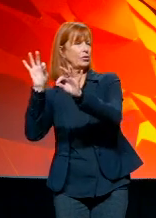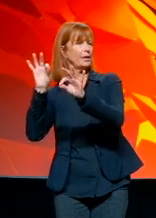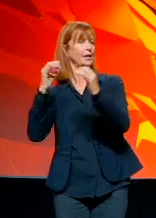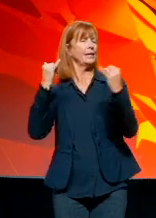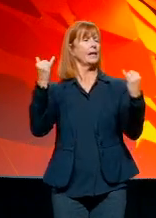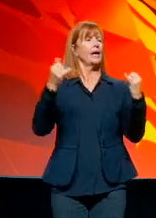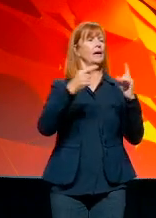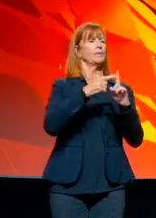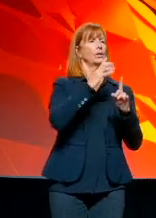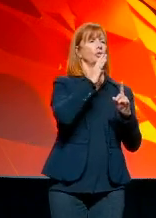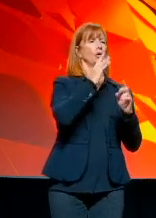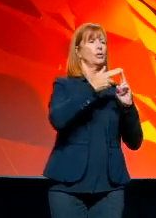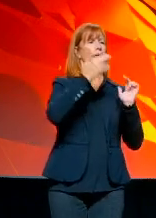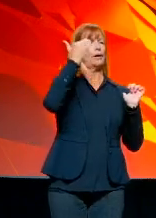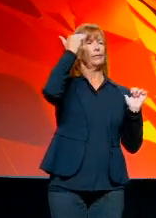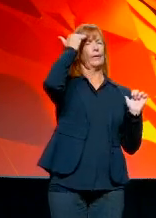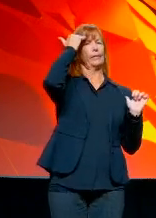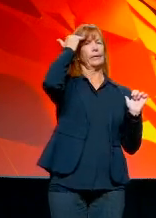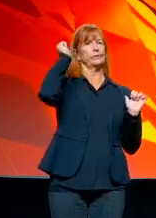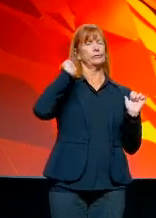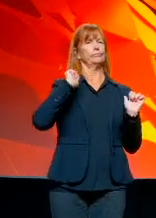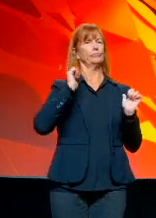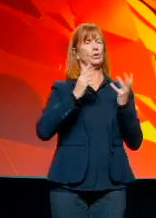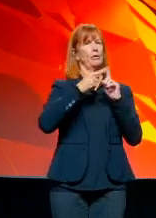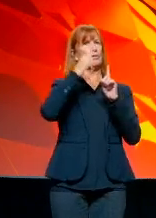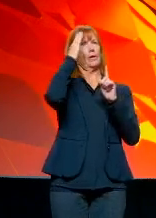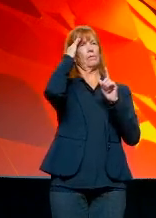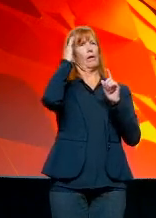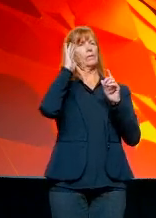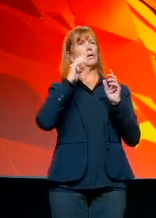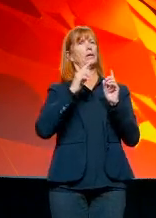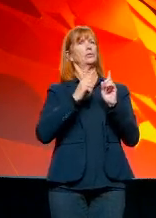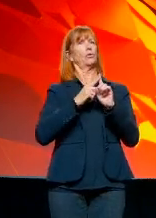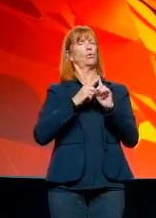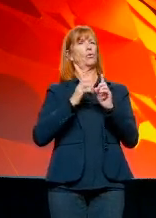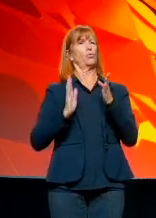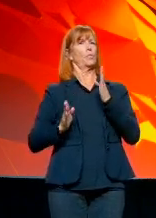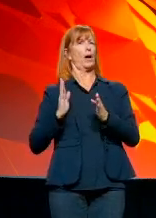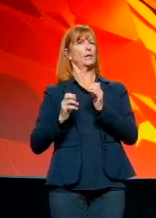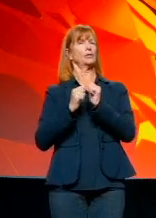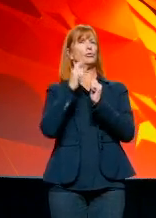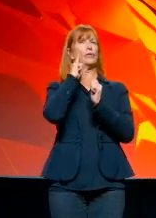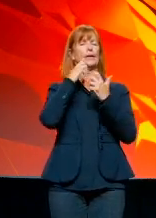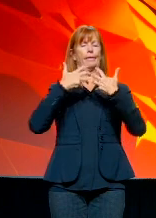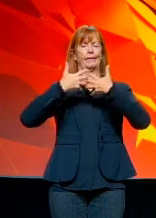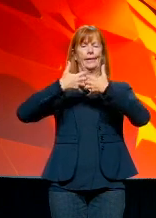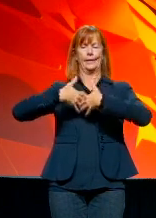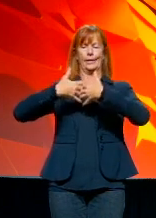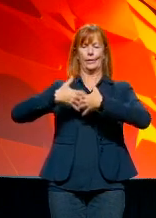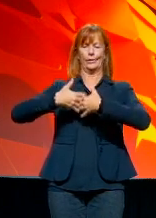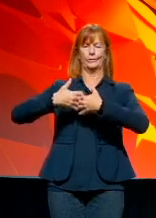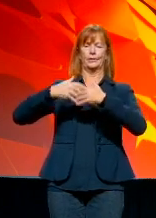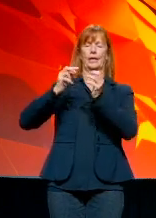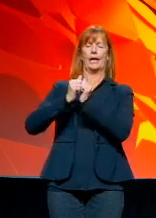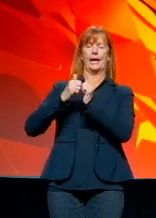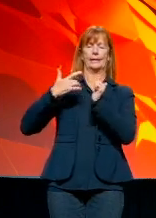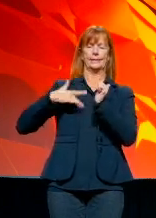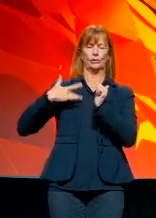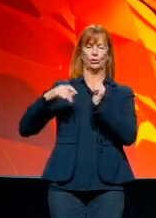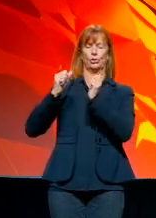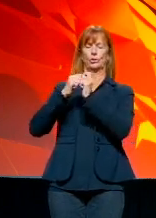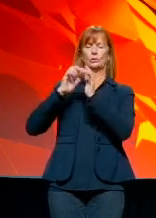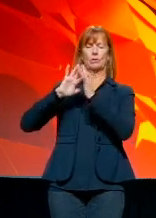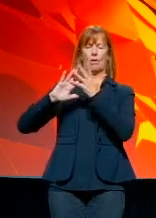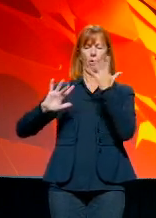When you think about robotics, maybe the first impression is all the gears and motors, all the sensors to actuators, right? Like the mechanical